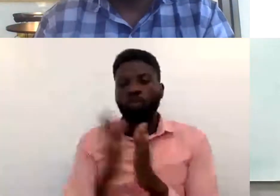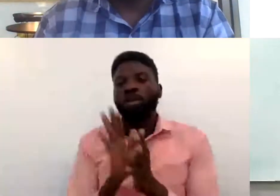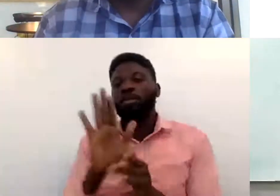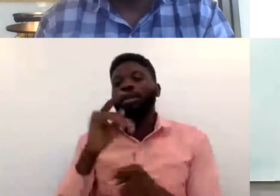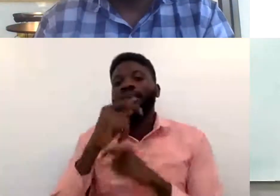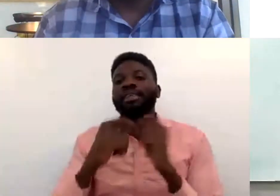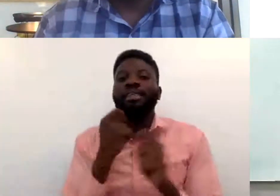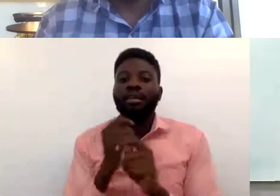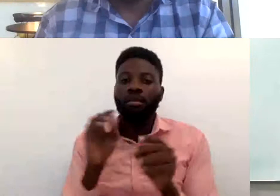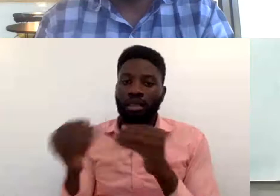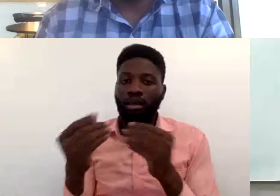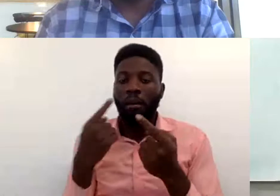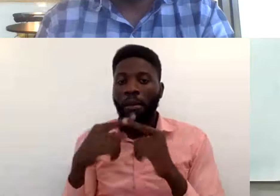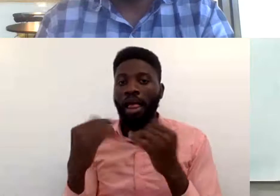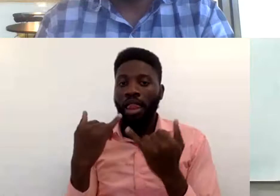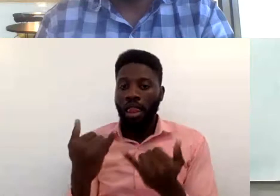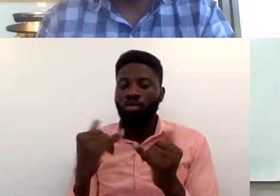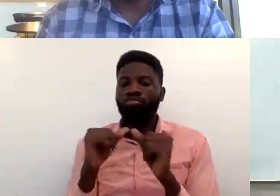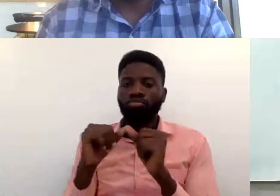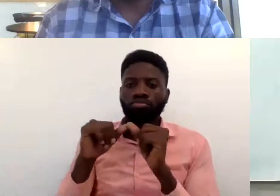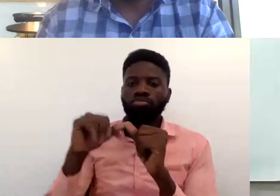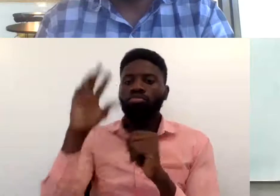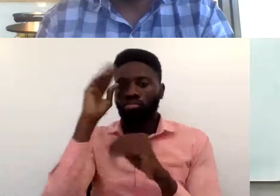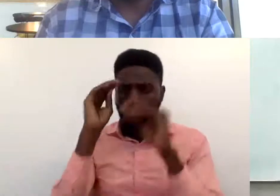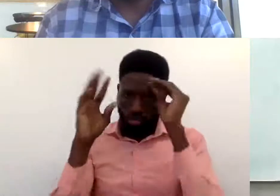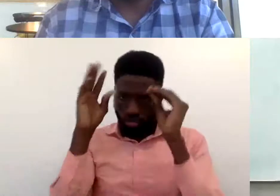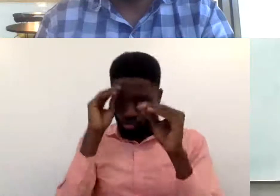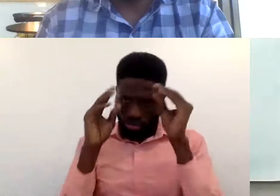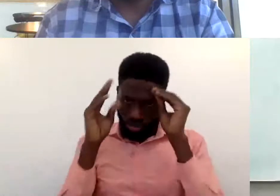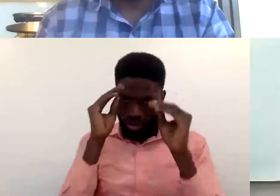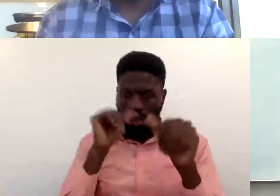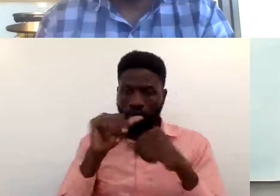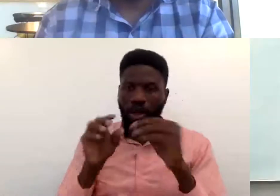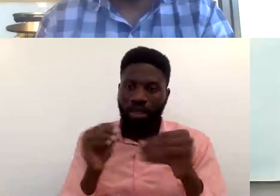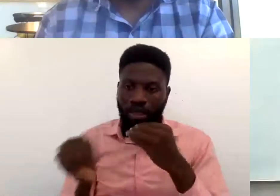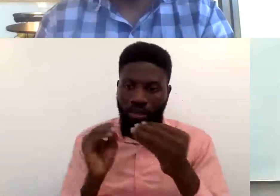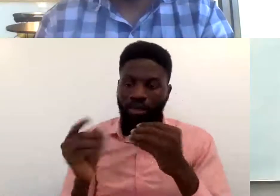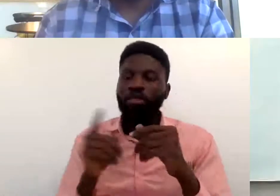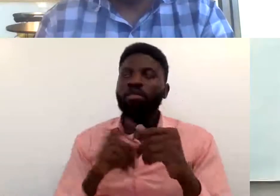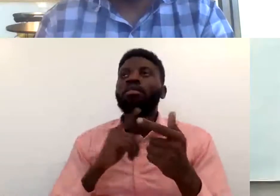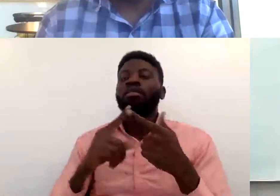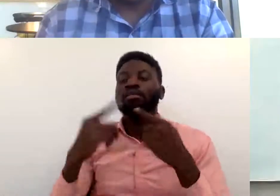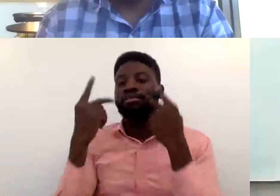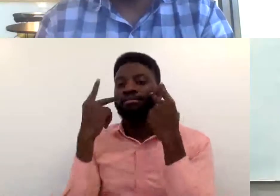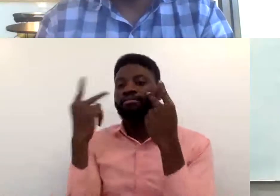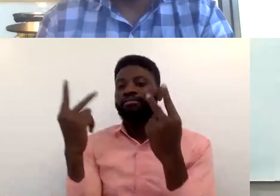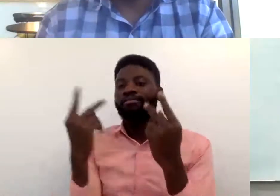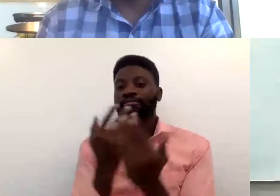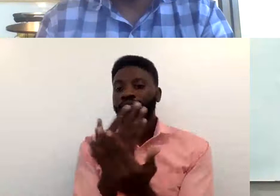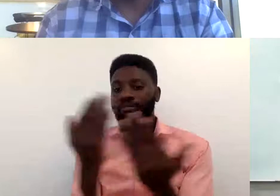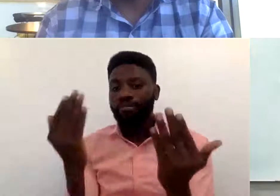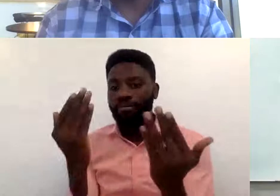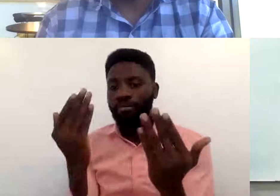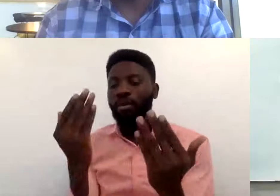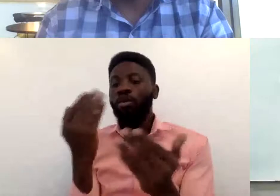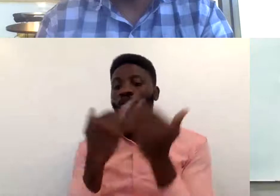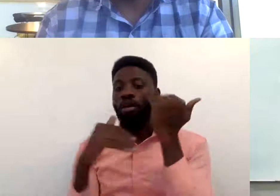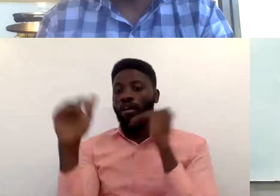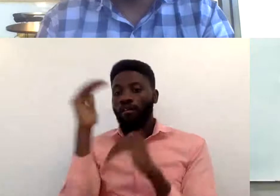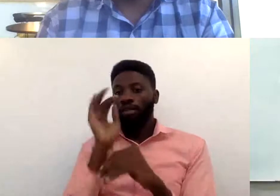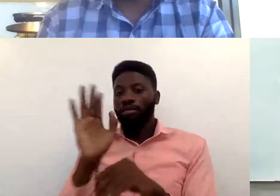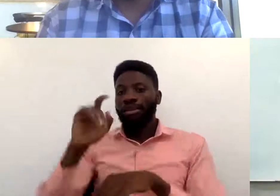kind of increasing confidence in disability, we have seen universities being deliberate, investing